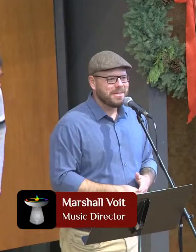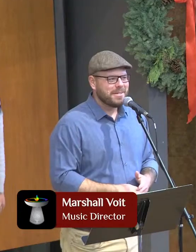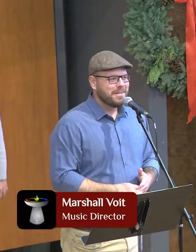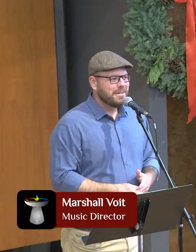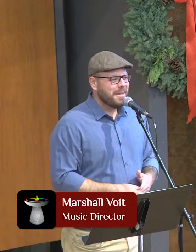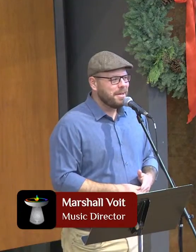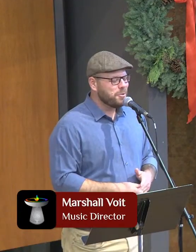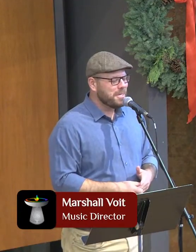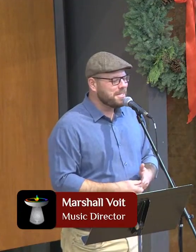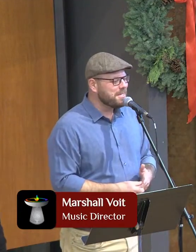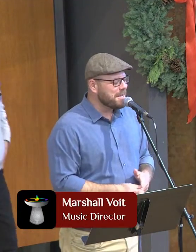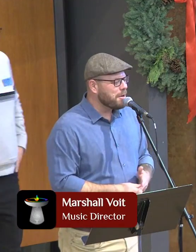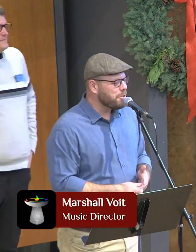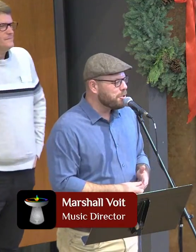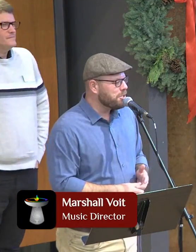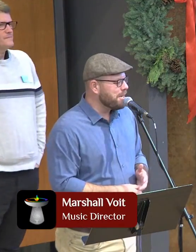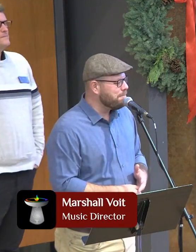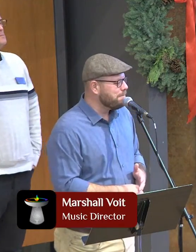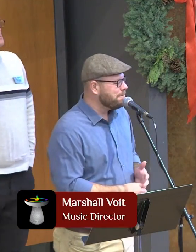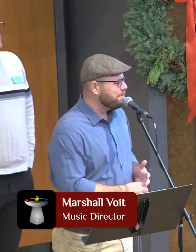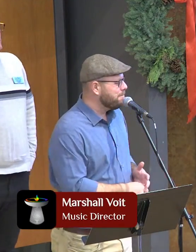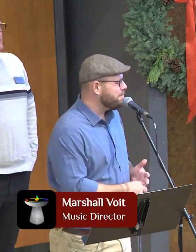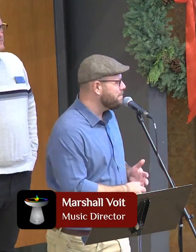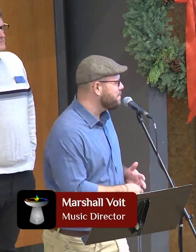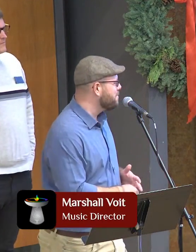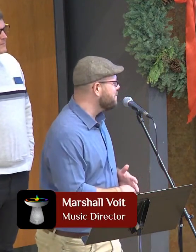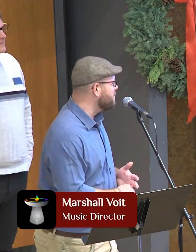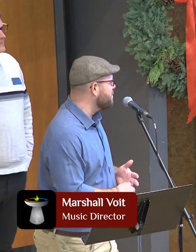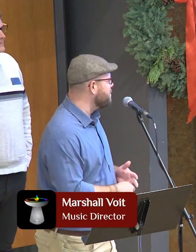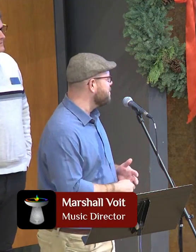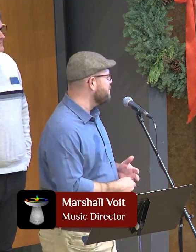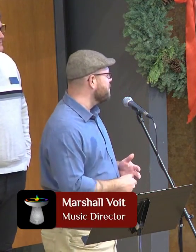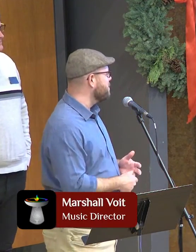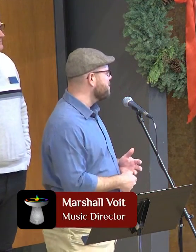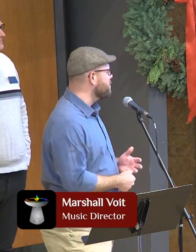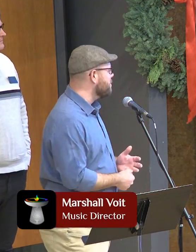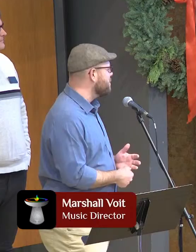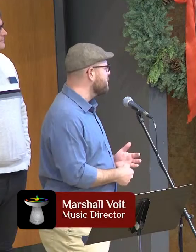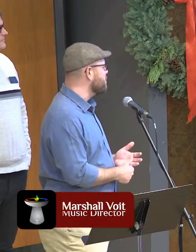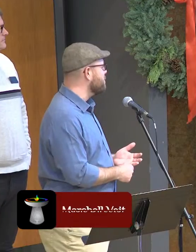spirit and join us in singing our church hymn.